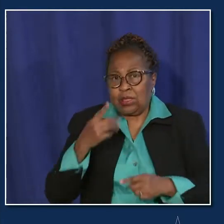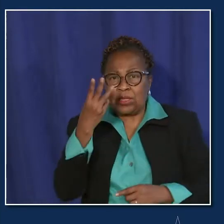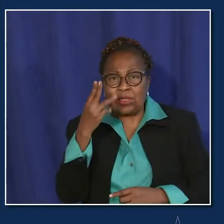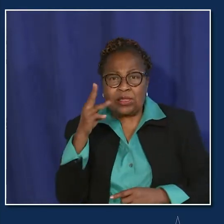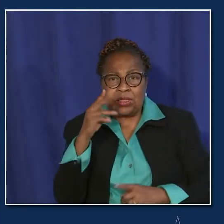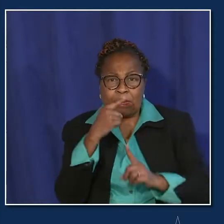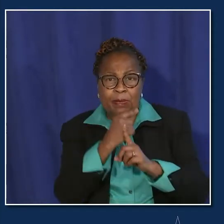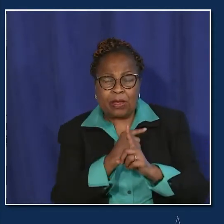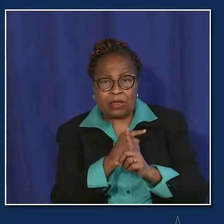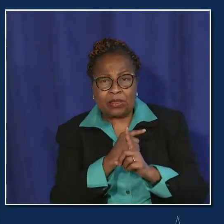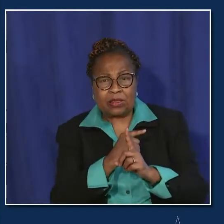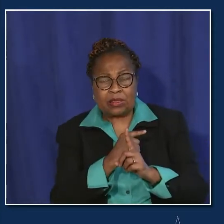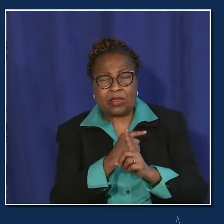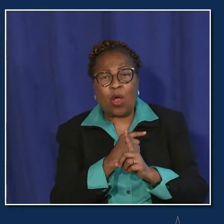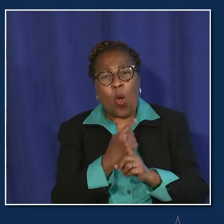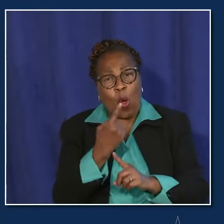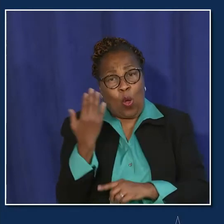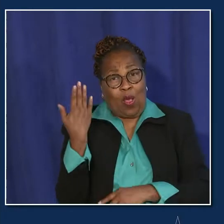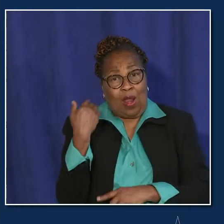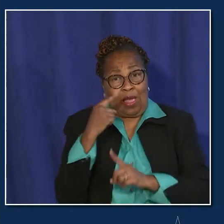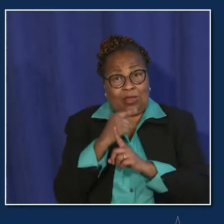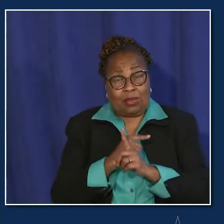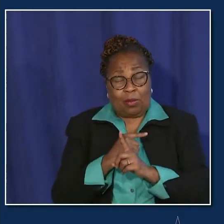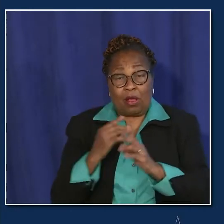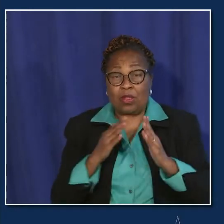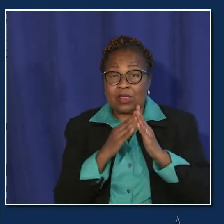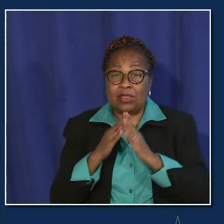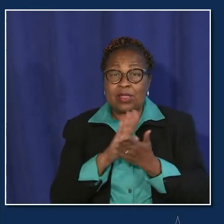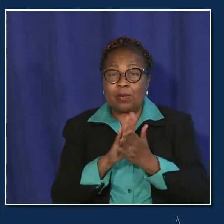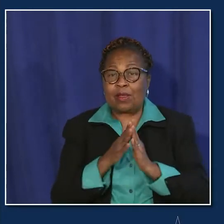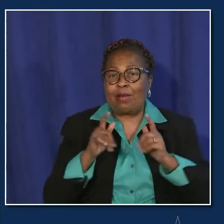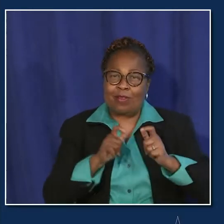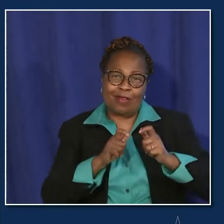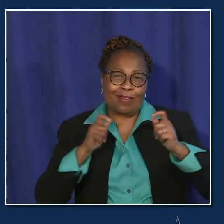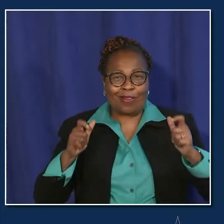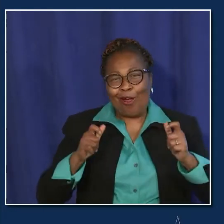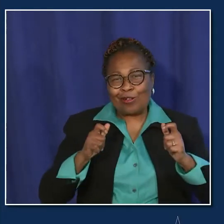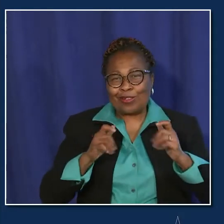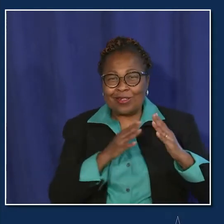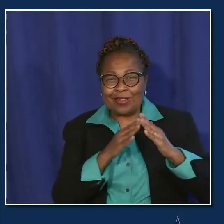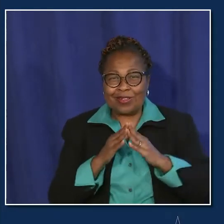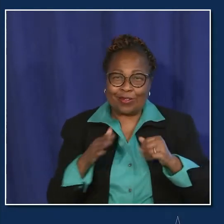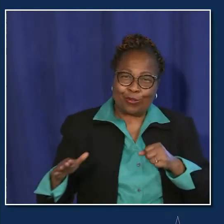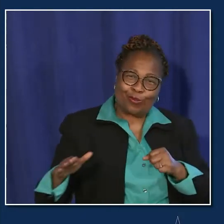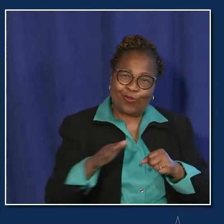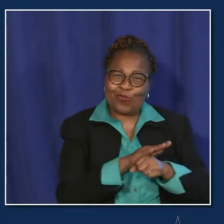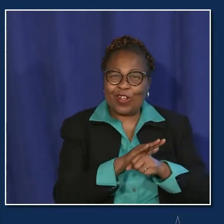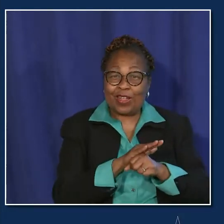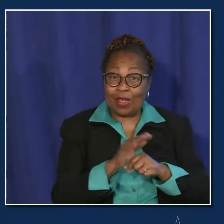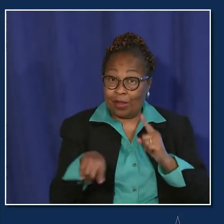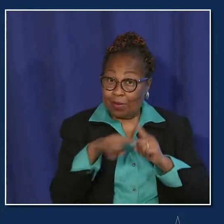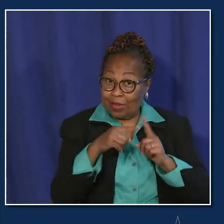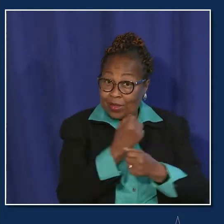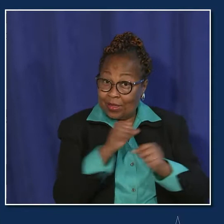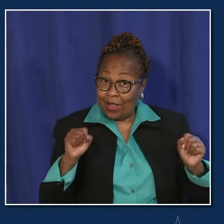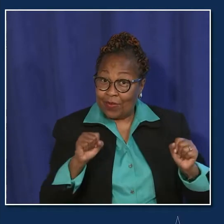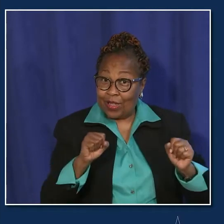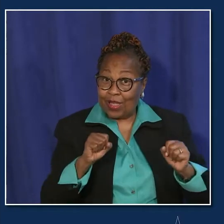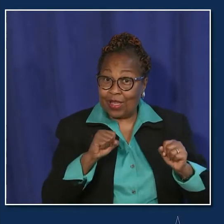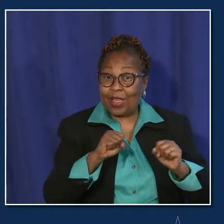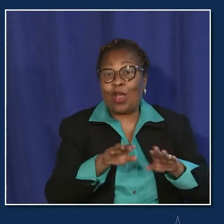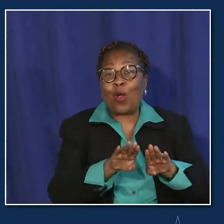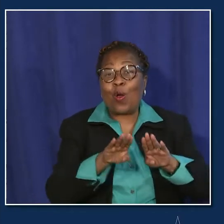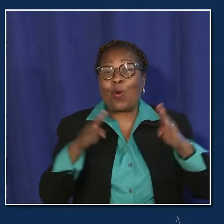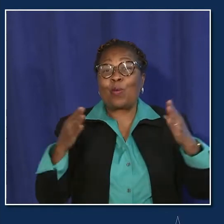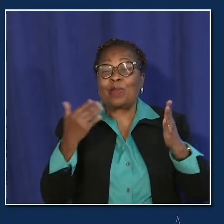months. Last month, our city became the largest major city to fully and safely reopen